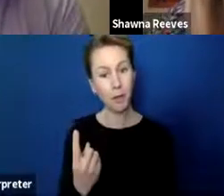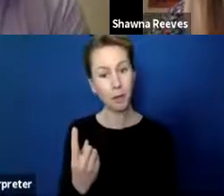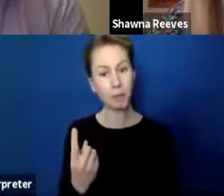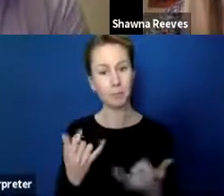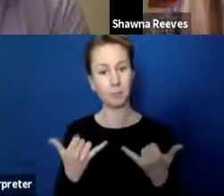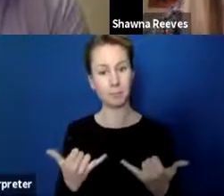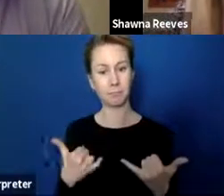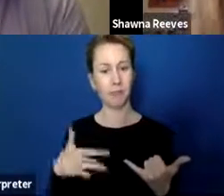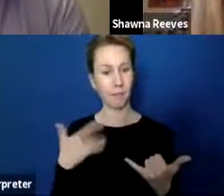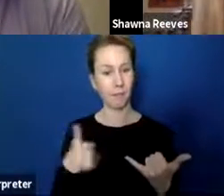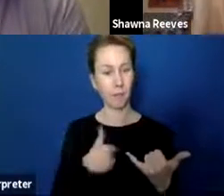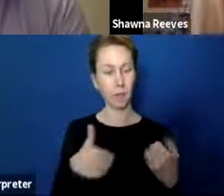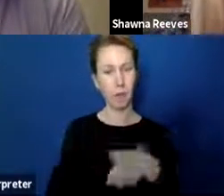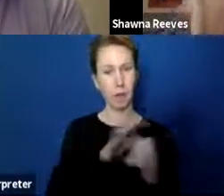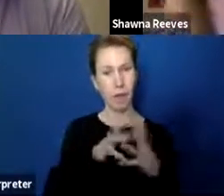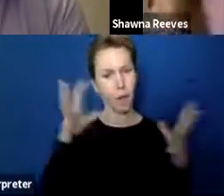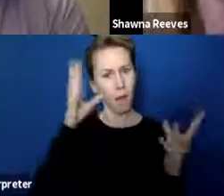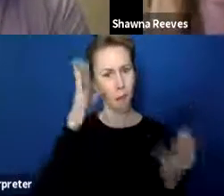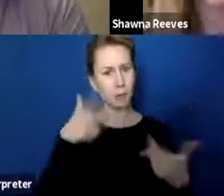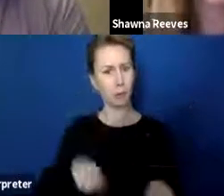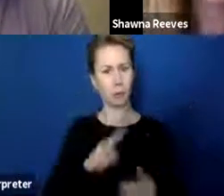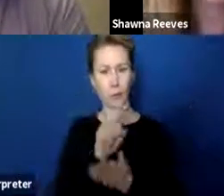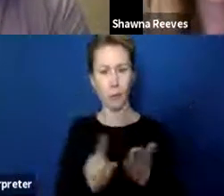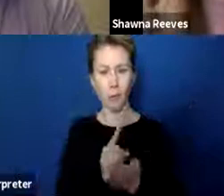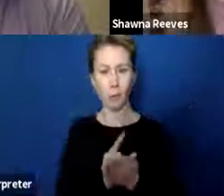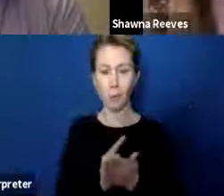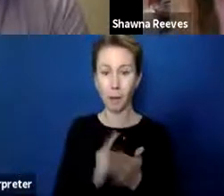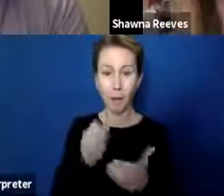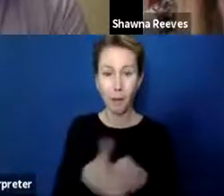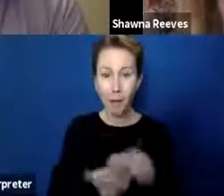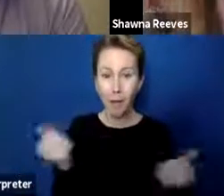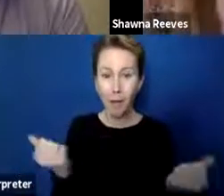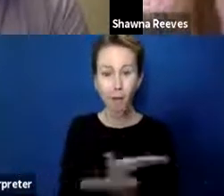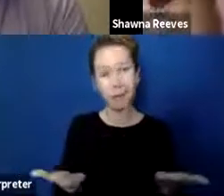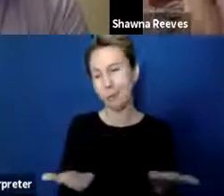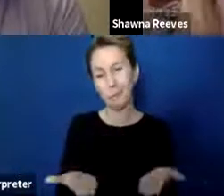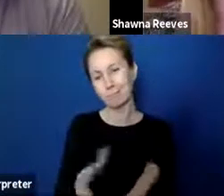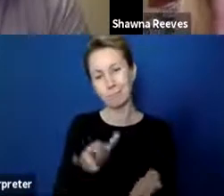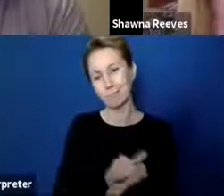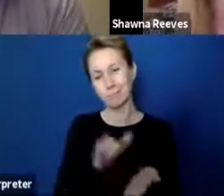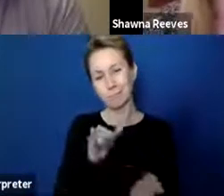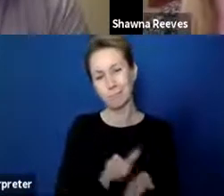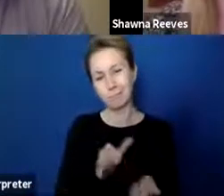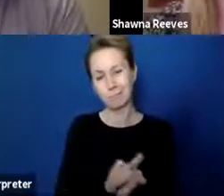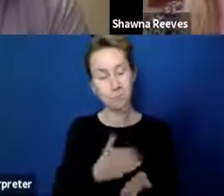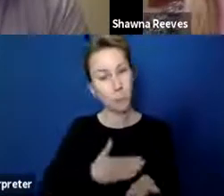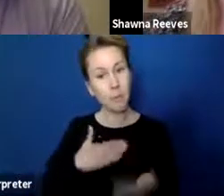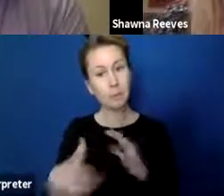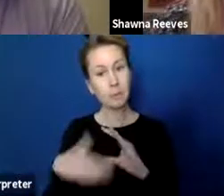Due to time, I think we're going to hold off on the questions, but as Shauna said, please email us